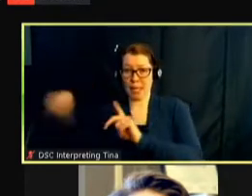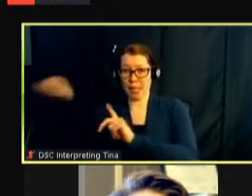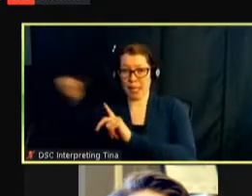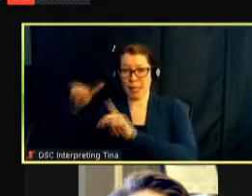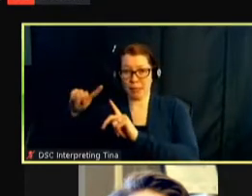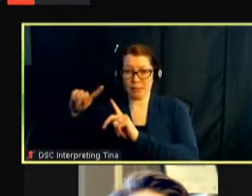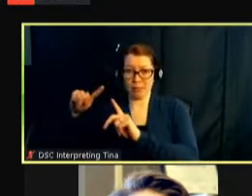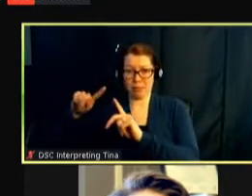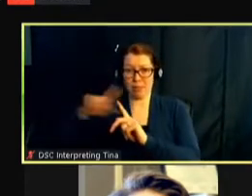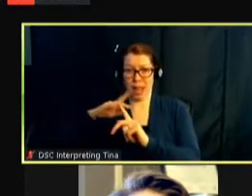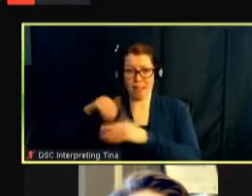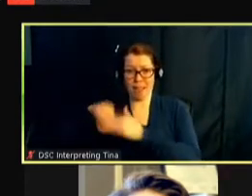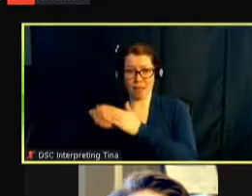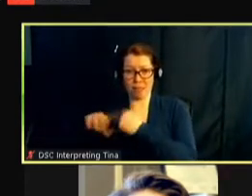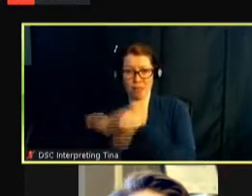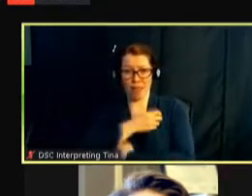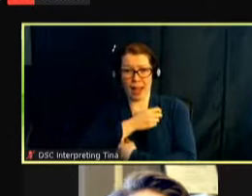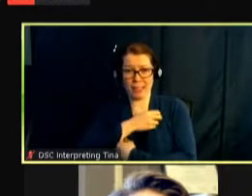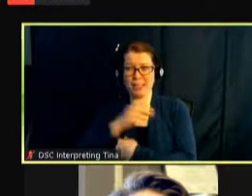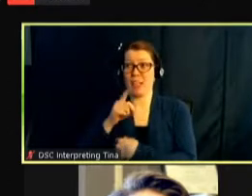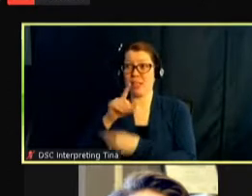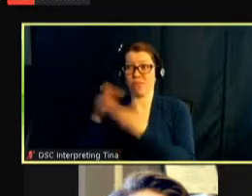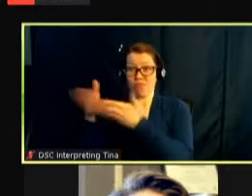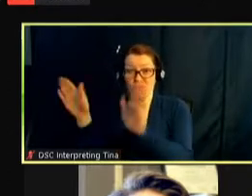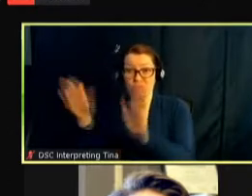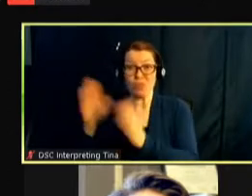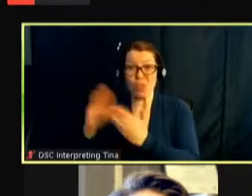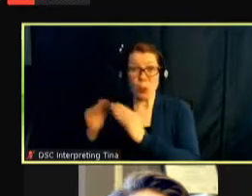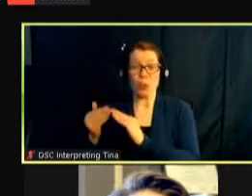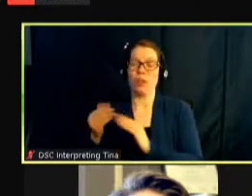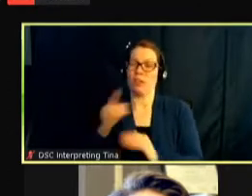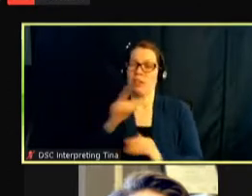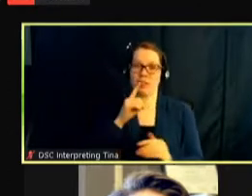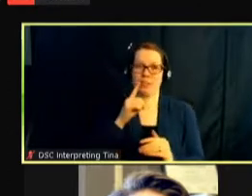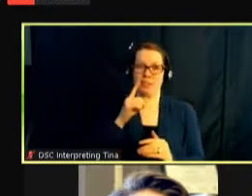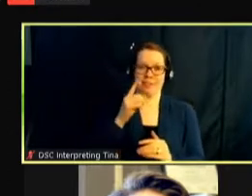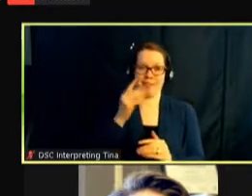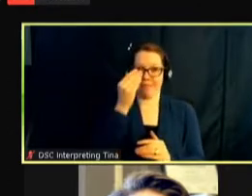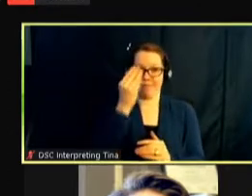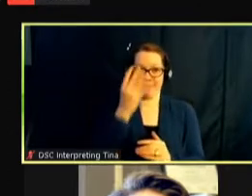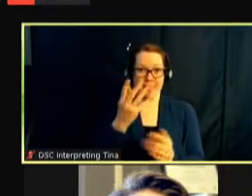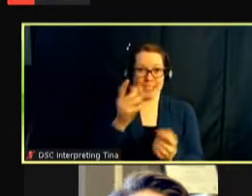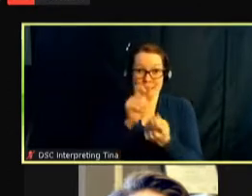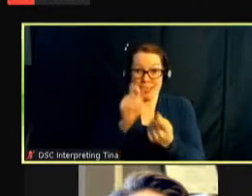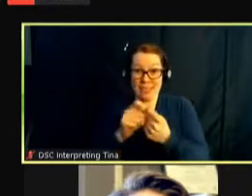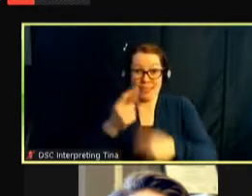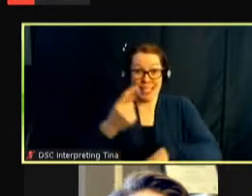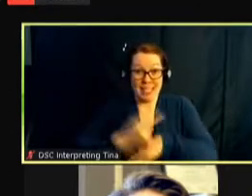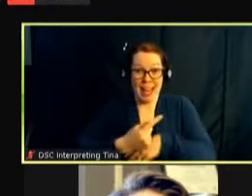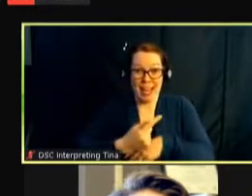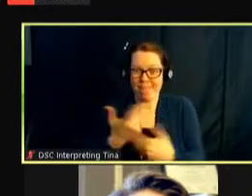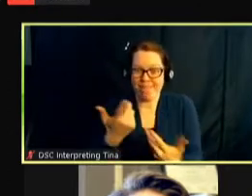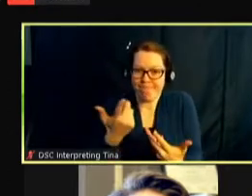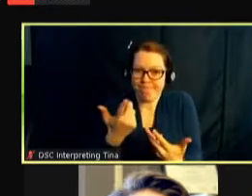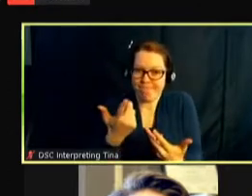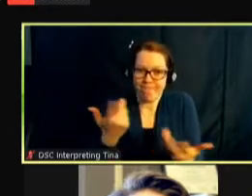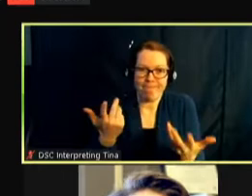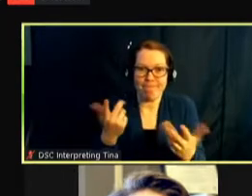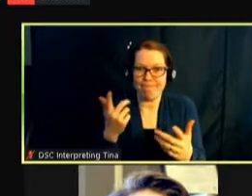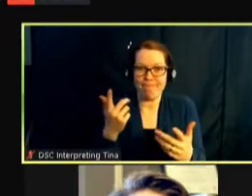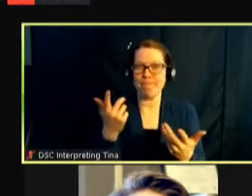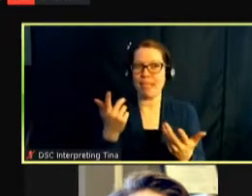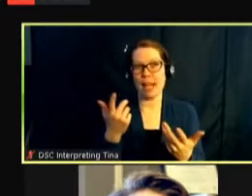3 and 4. I would love to be able to give you a definitive date, but